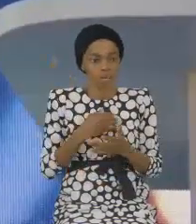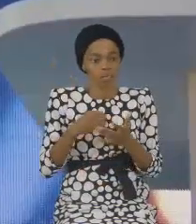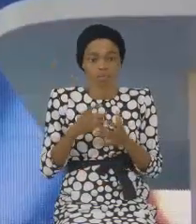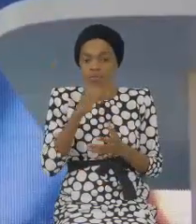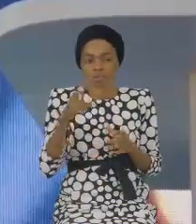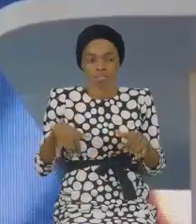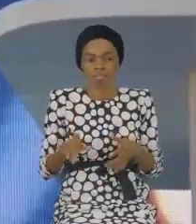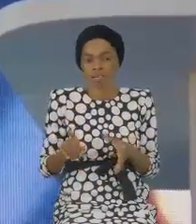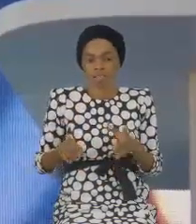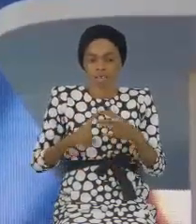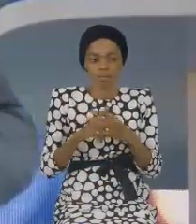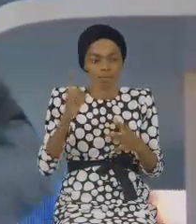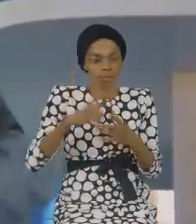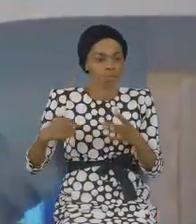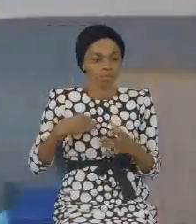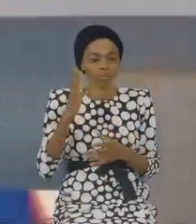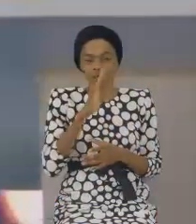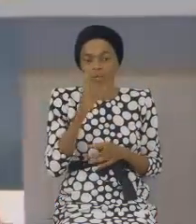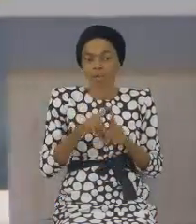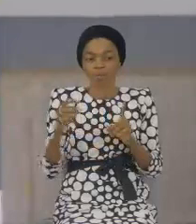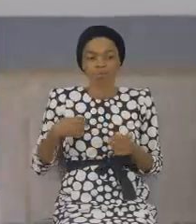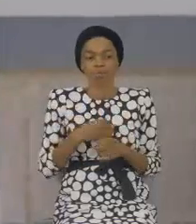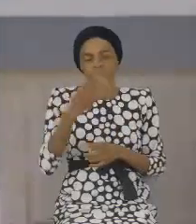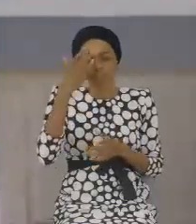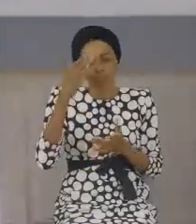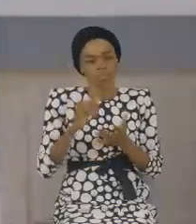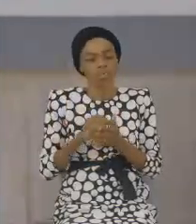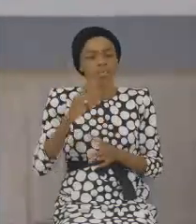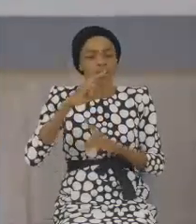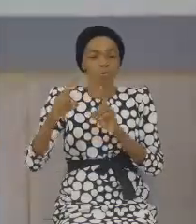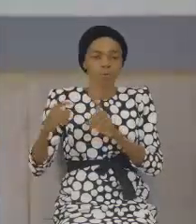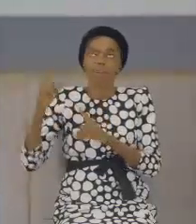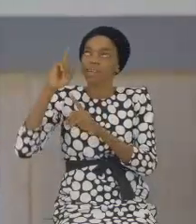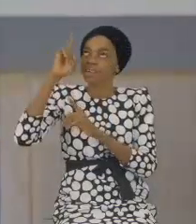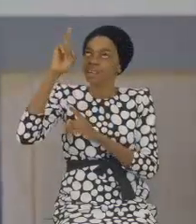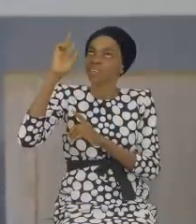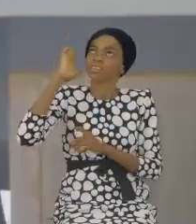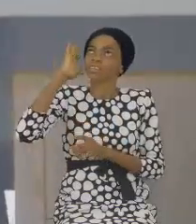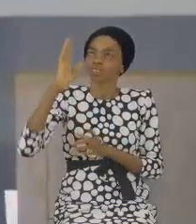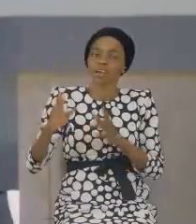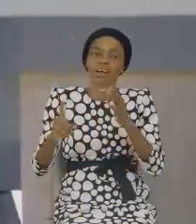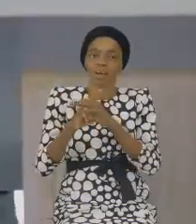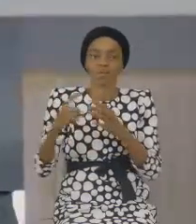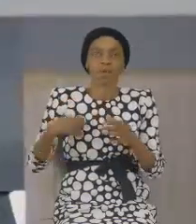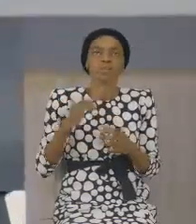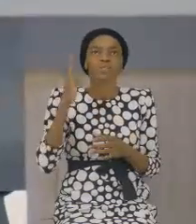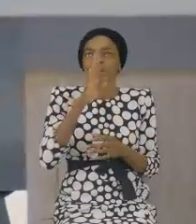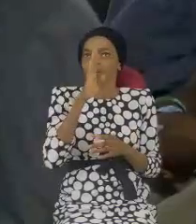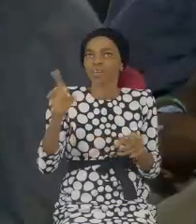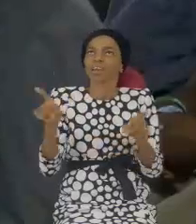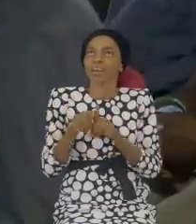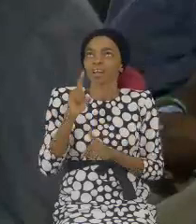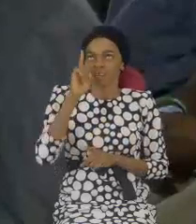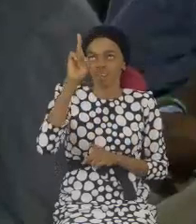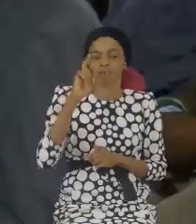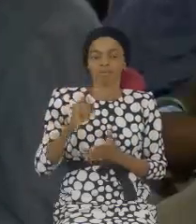we shall be, but we know that when he shall appear, we shall be like him. You'll be